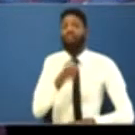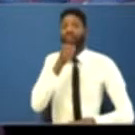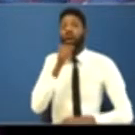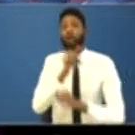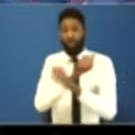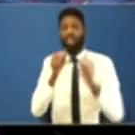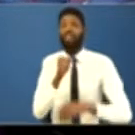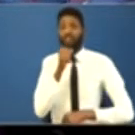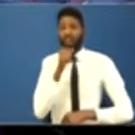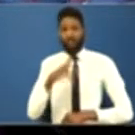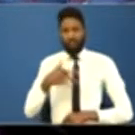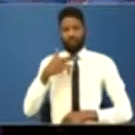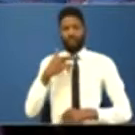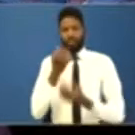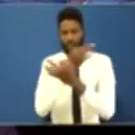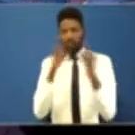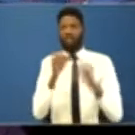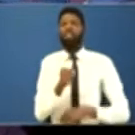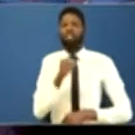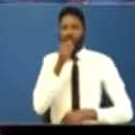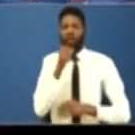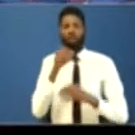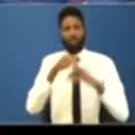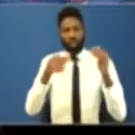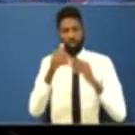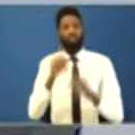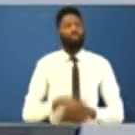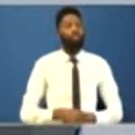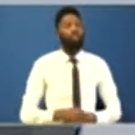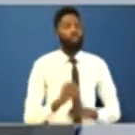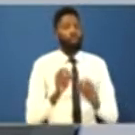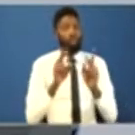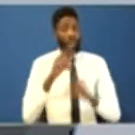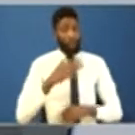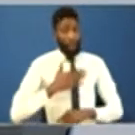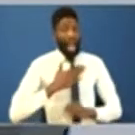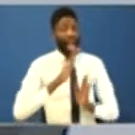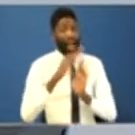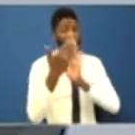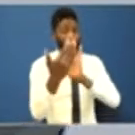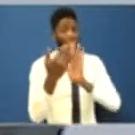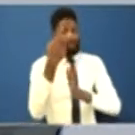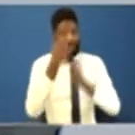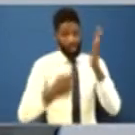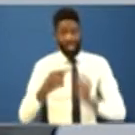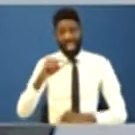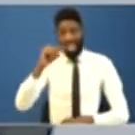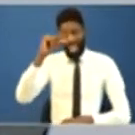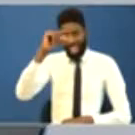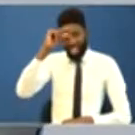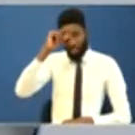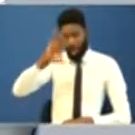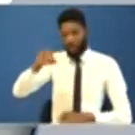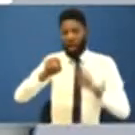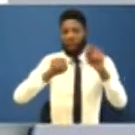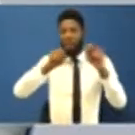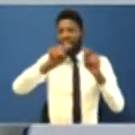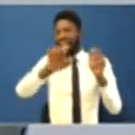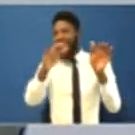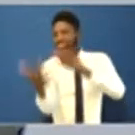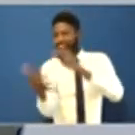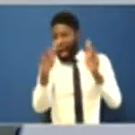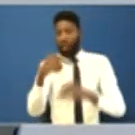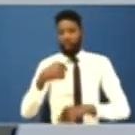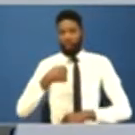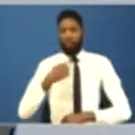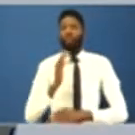at your place of comfort you feel free let's go ahead yeah the approach i want to give is that in the account government government management i am